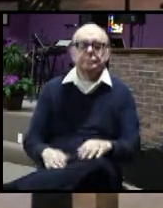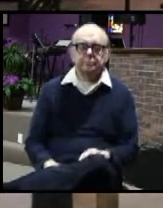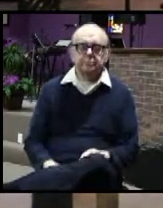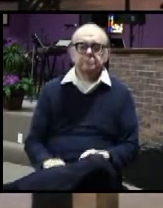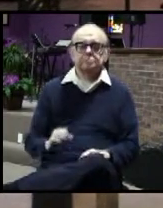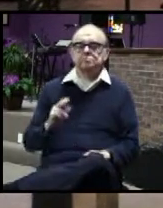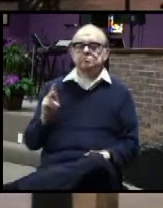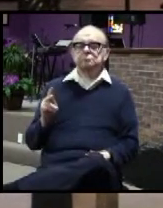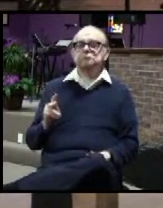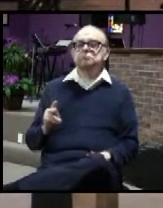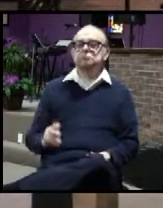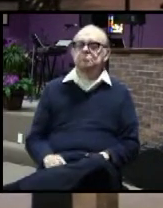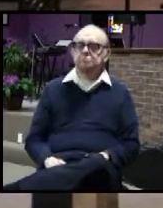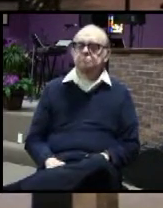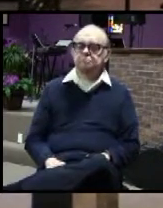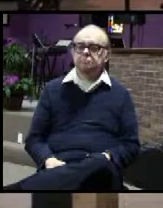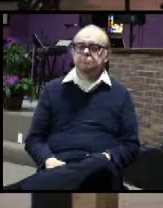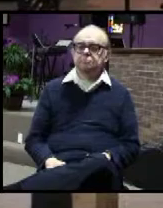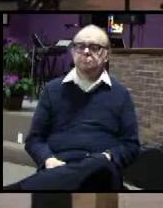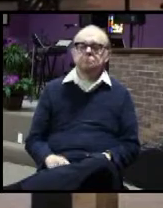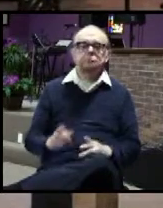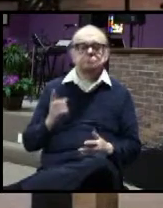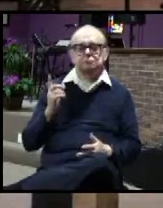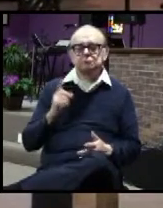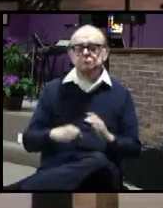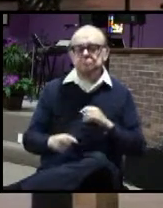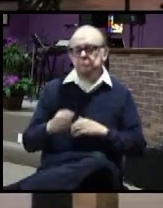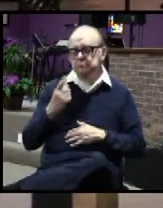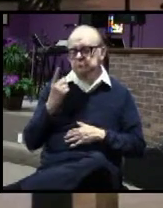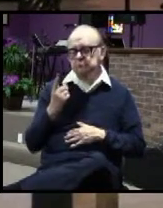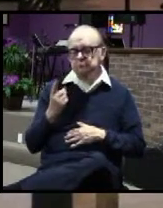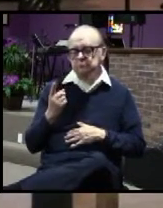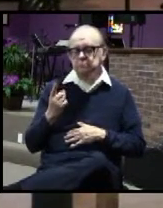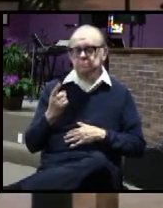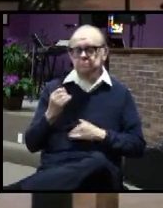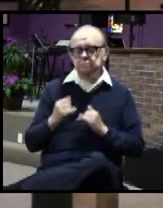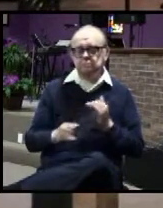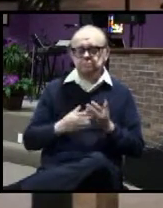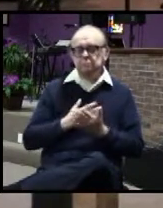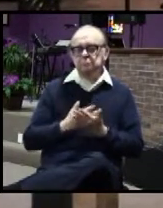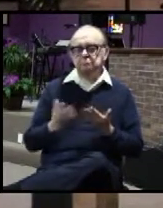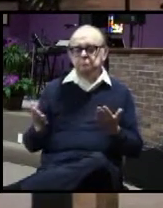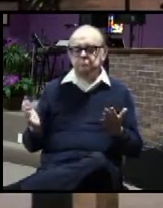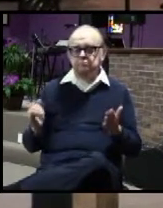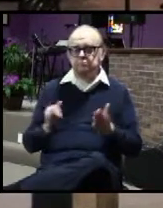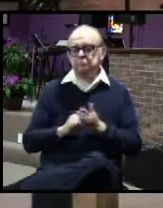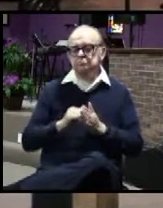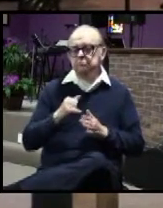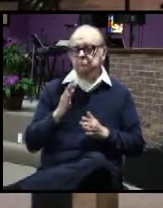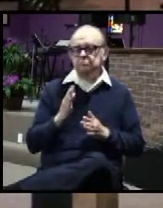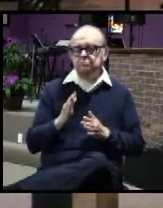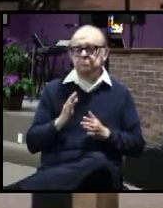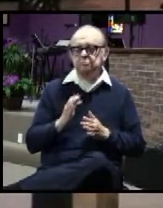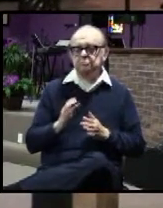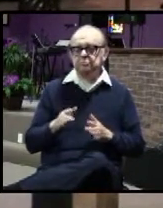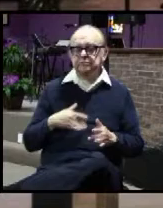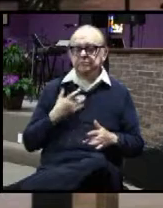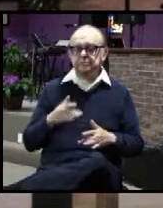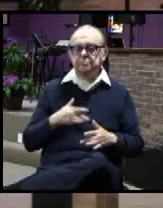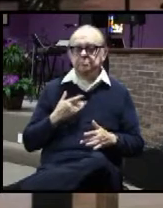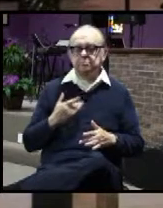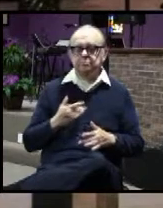Okay? So what we need to understand is the last thing, and that is this, that God delights in